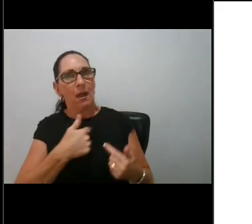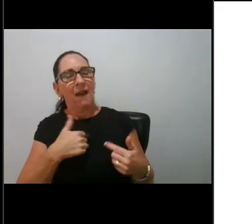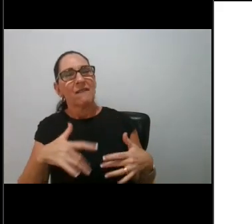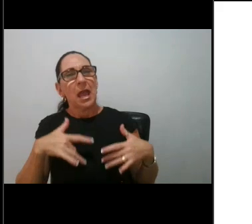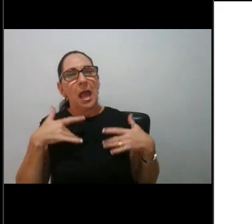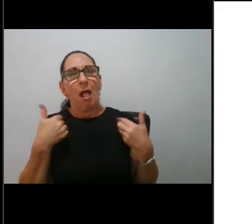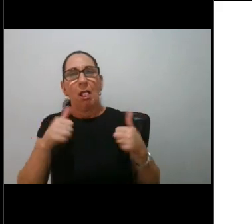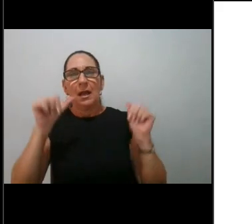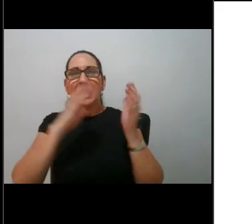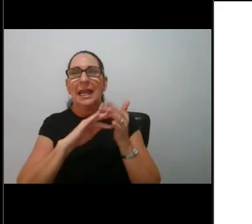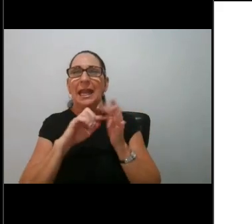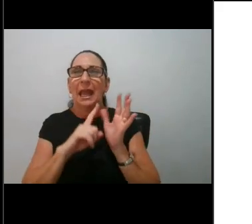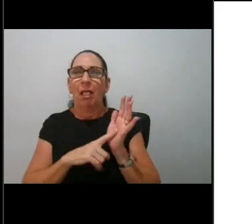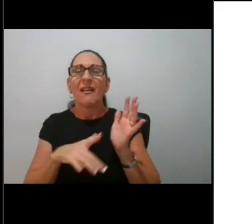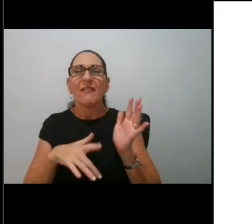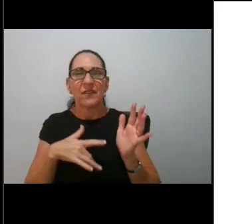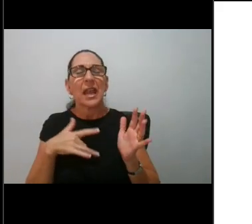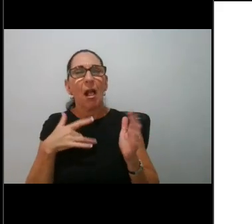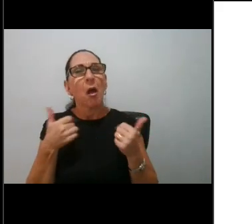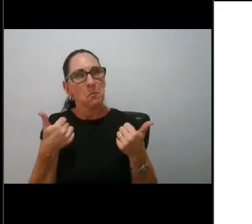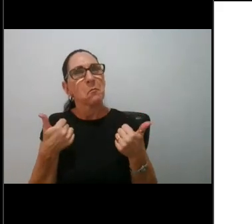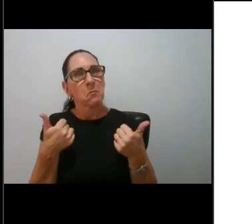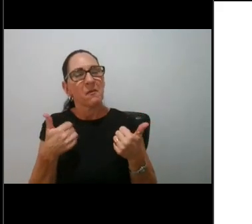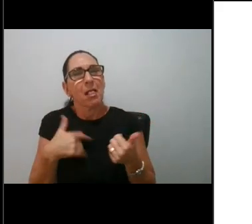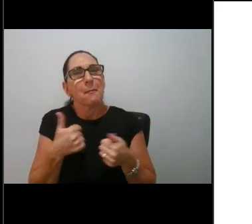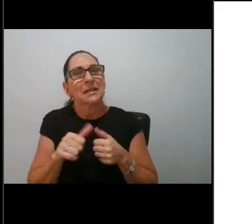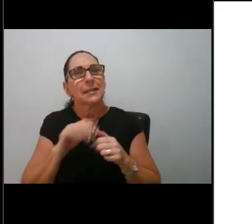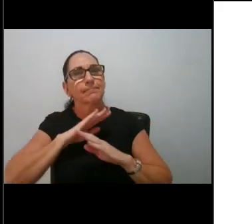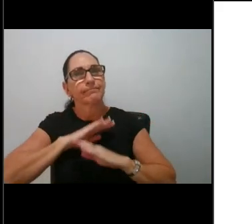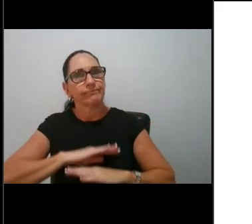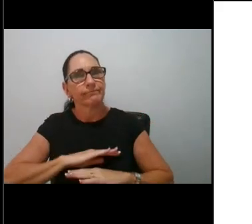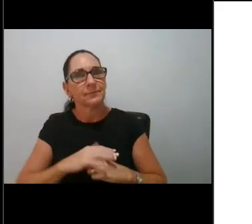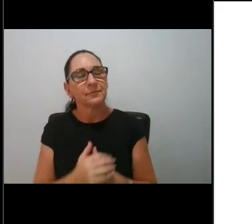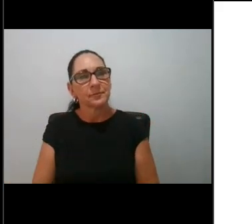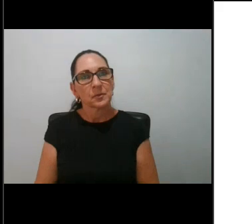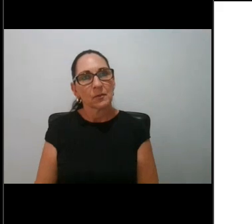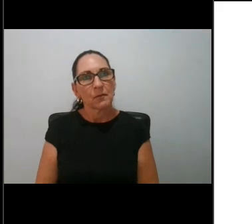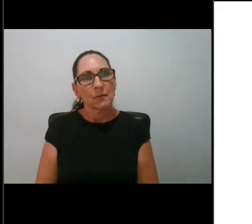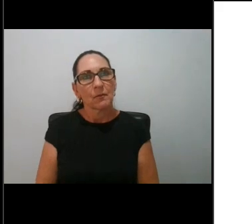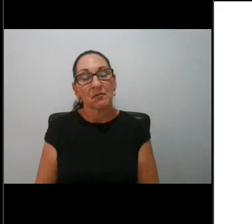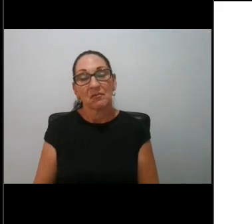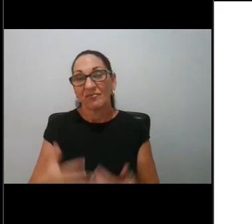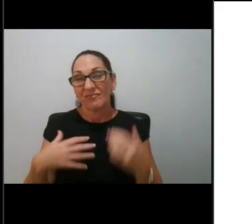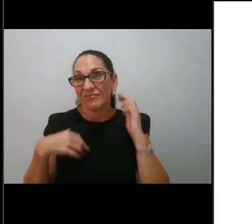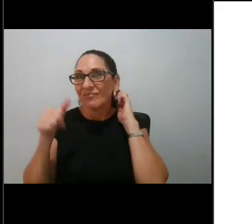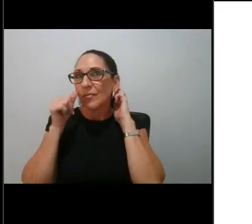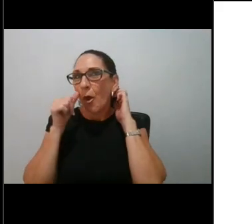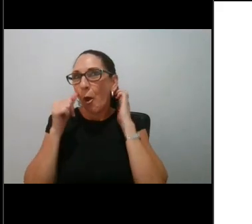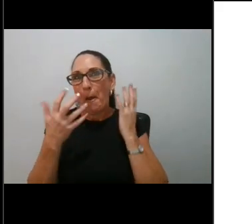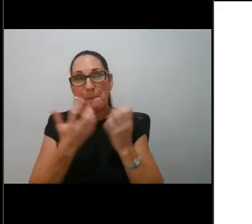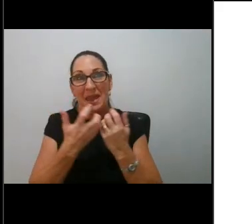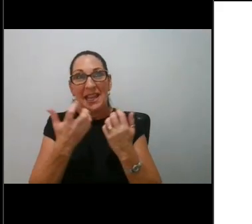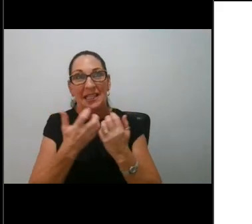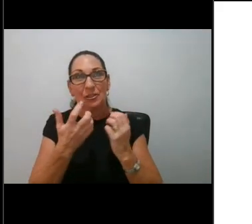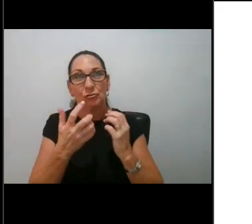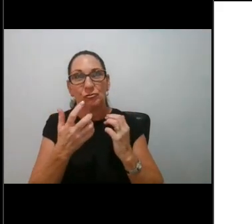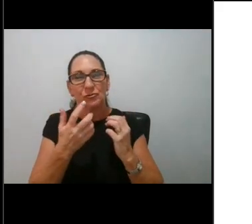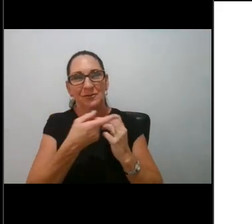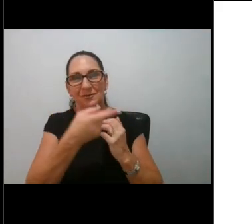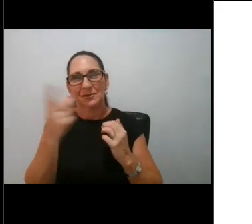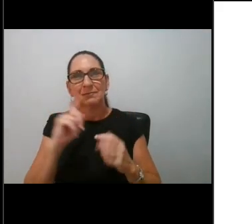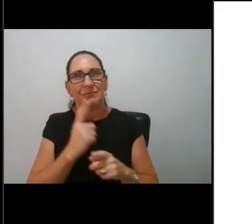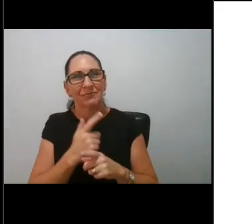for people. One of the hardest things we hear a lot is that it just didn't make sense, and that can